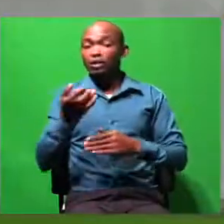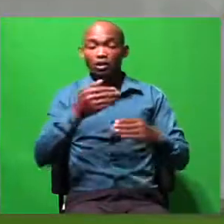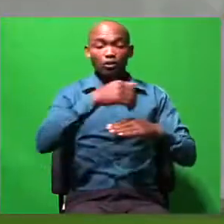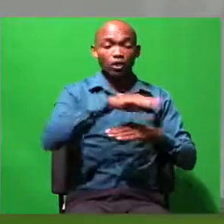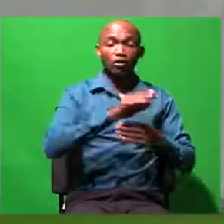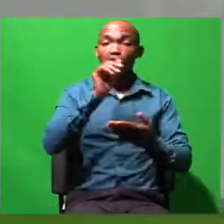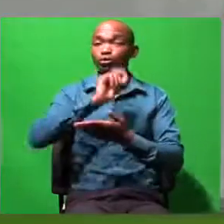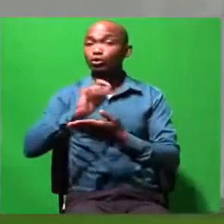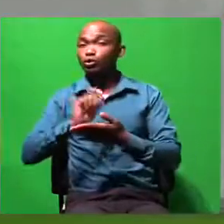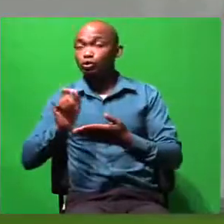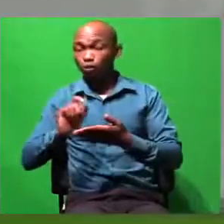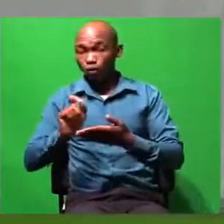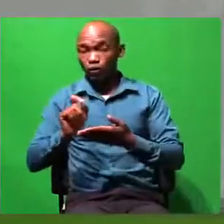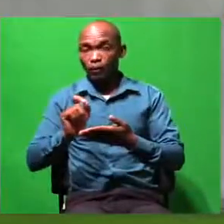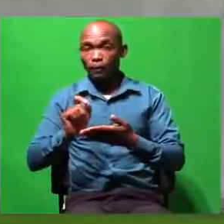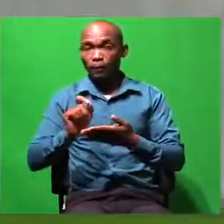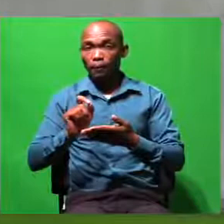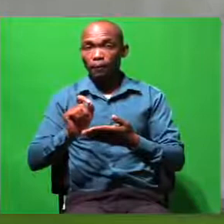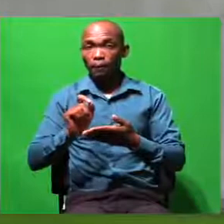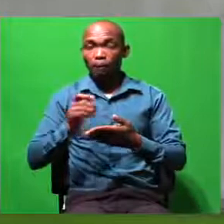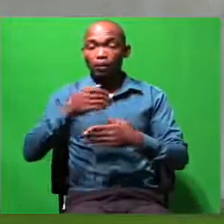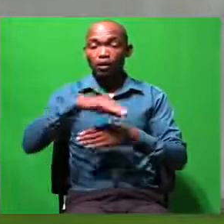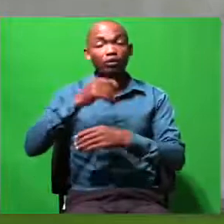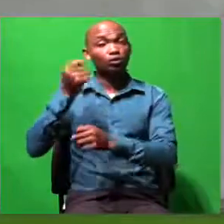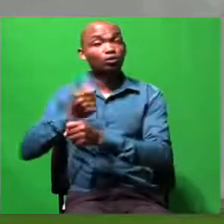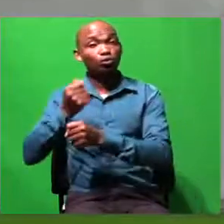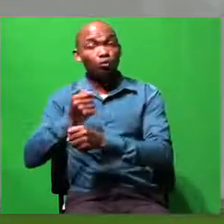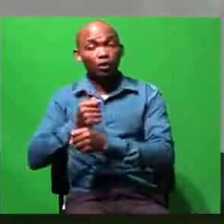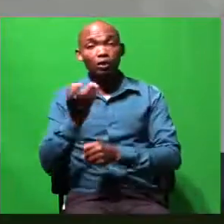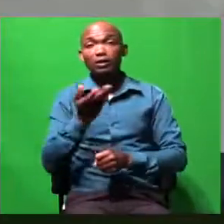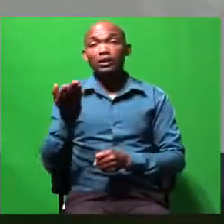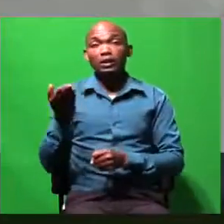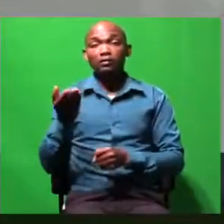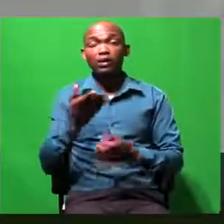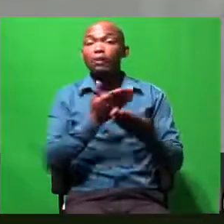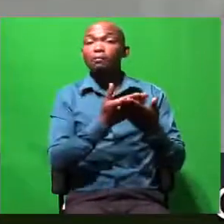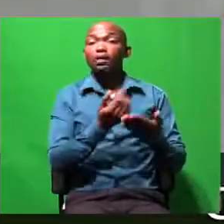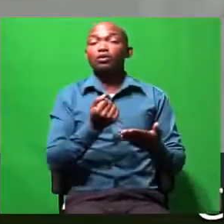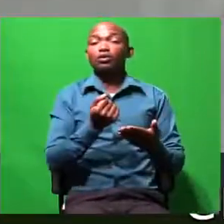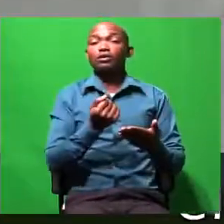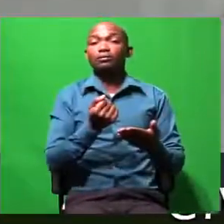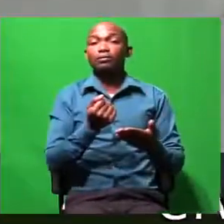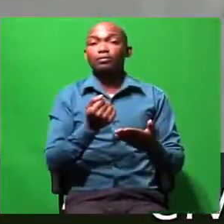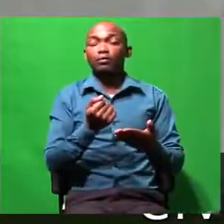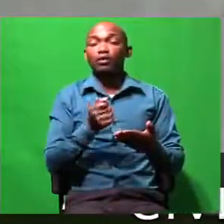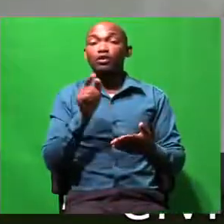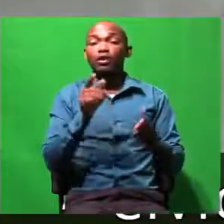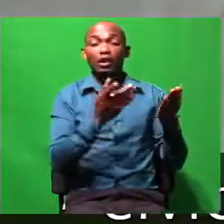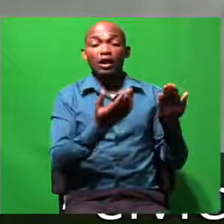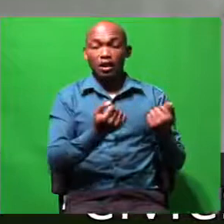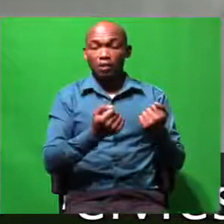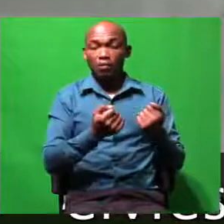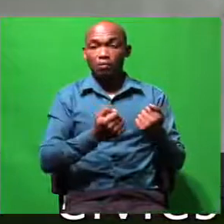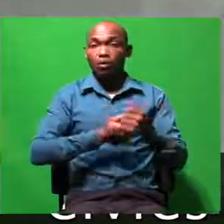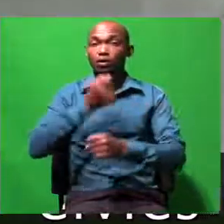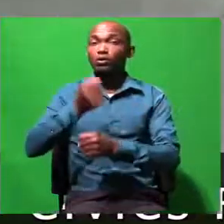to school, you can go, someone can go to work or whatever. So because of what? Because you are able to do